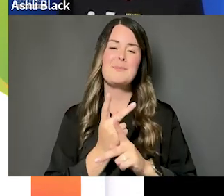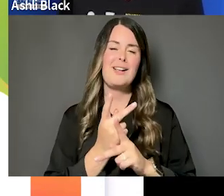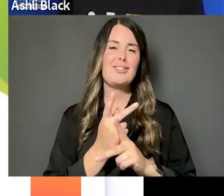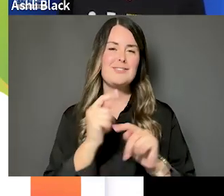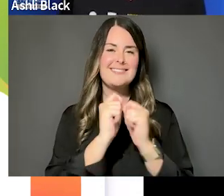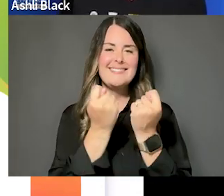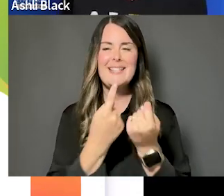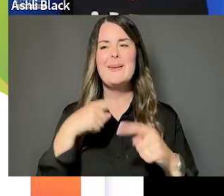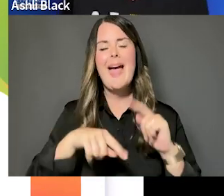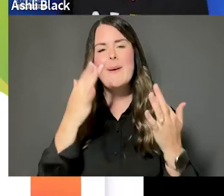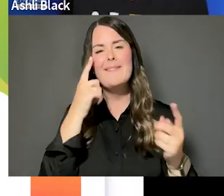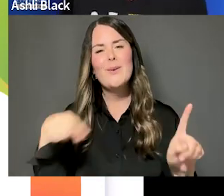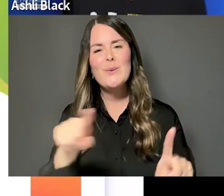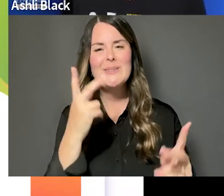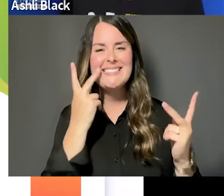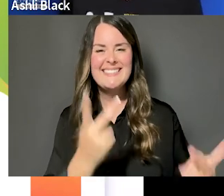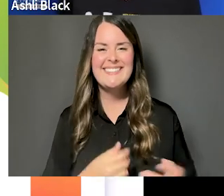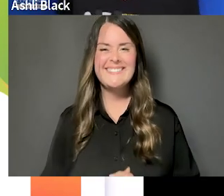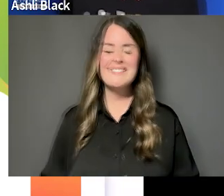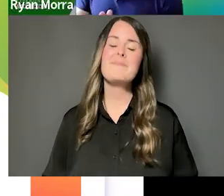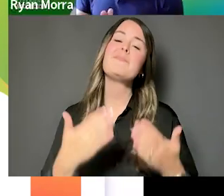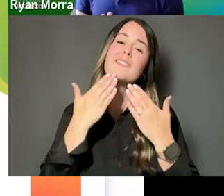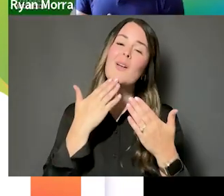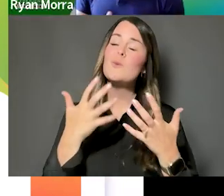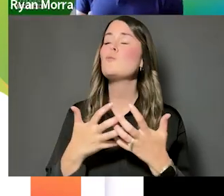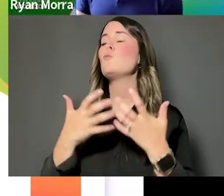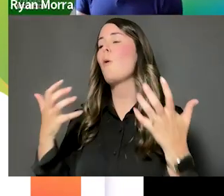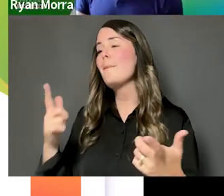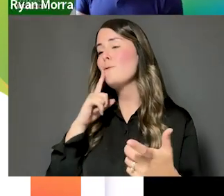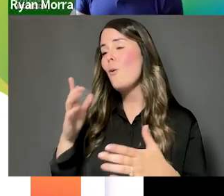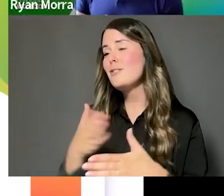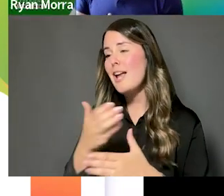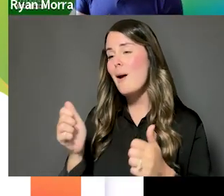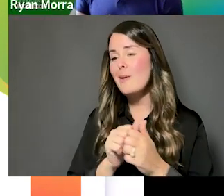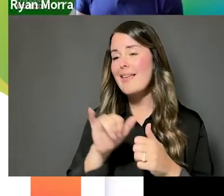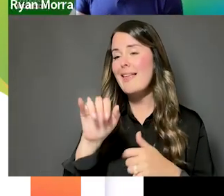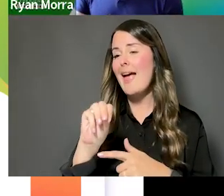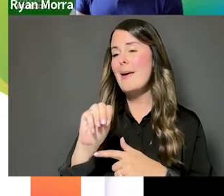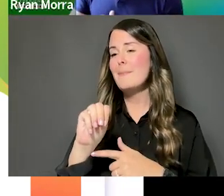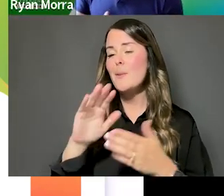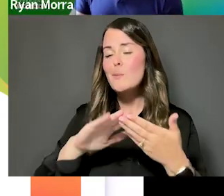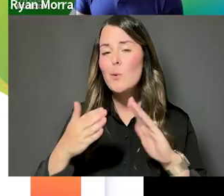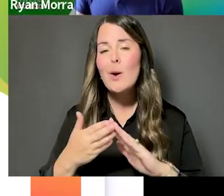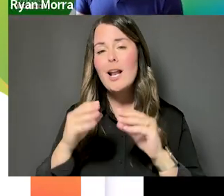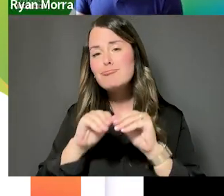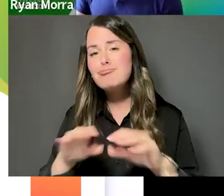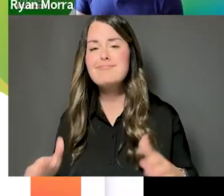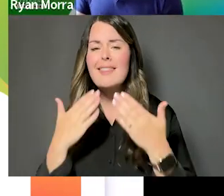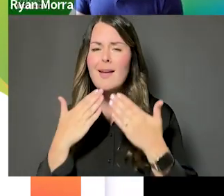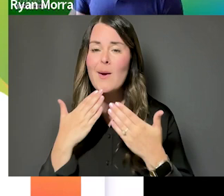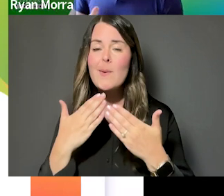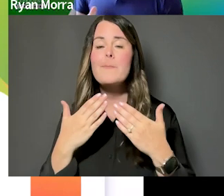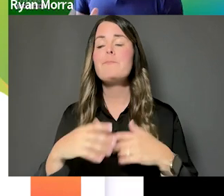team, we can't wait for you to see it. Thank you so much for sharing these updates with our IM community, Ashley, Emily, and